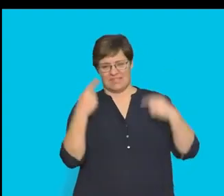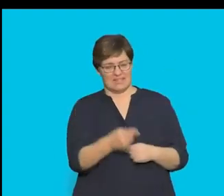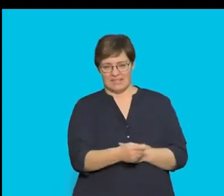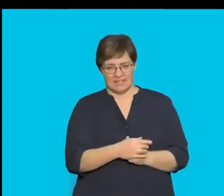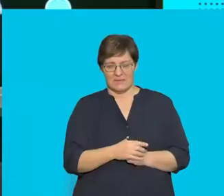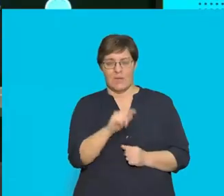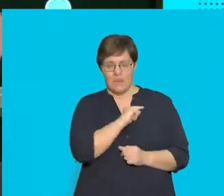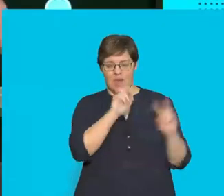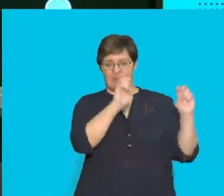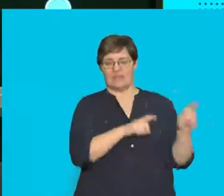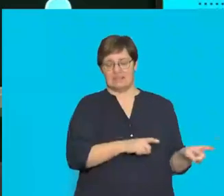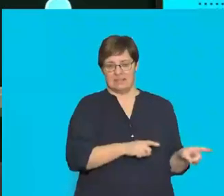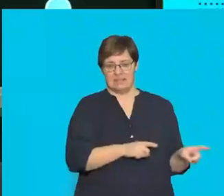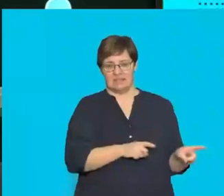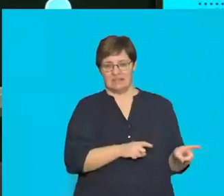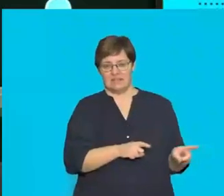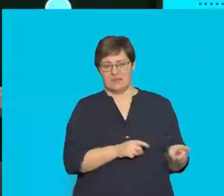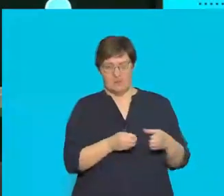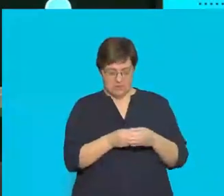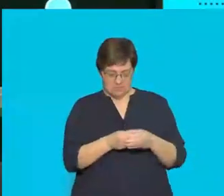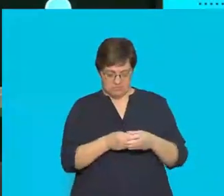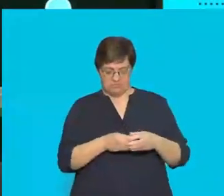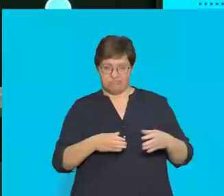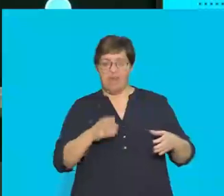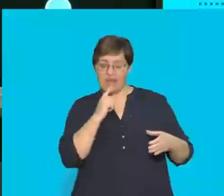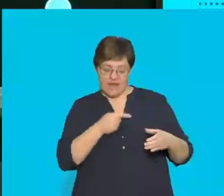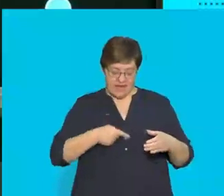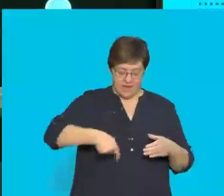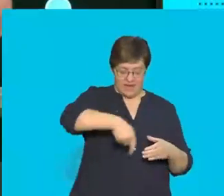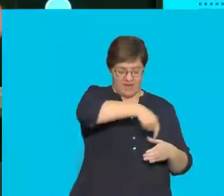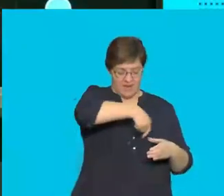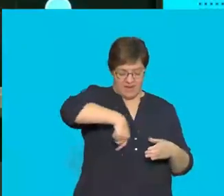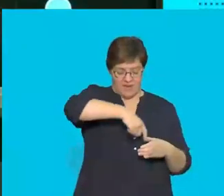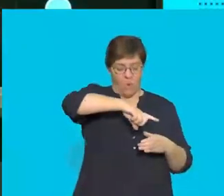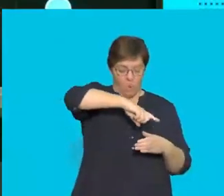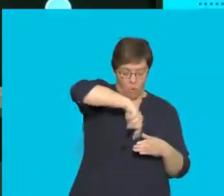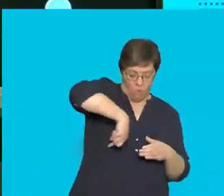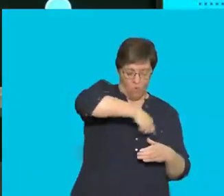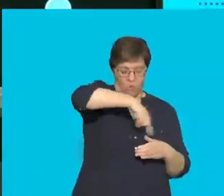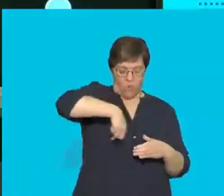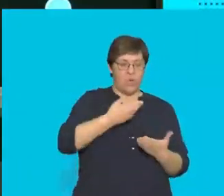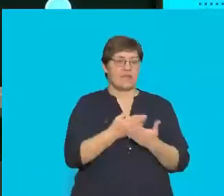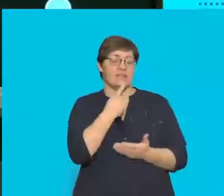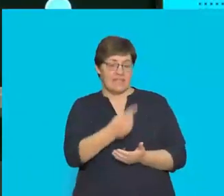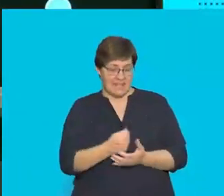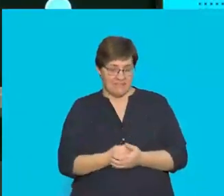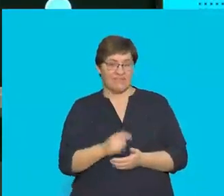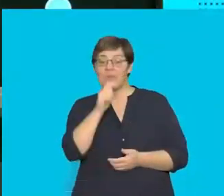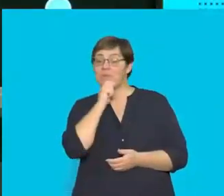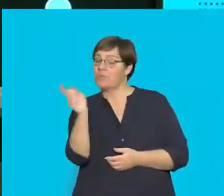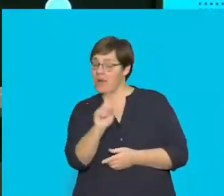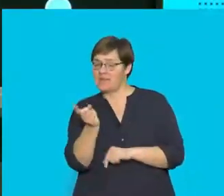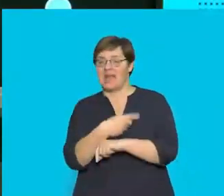different shape. But we can tell the direction in exactly the same way. So what are we going to use? That's right. We're going to